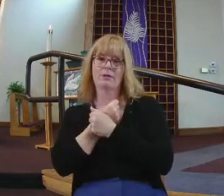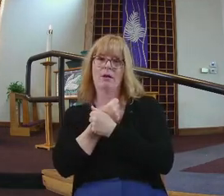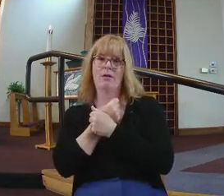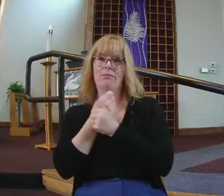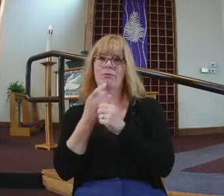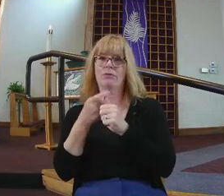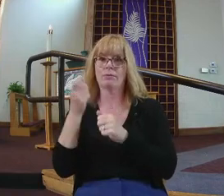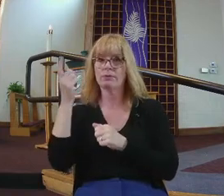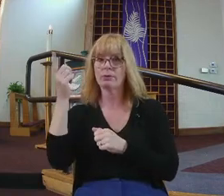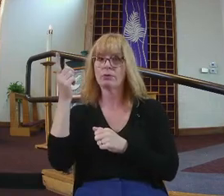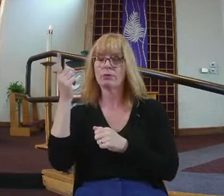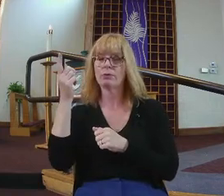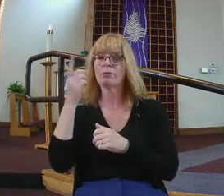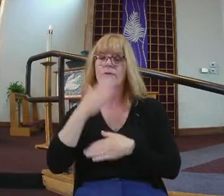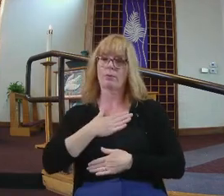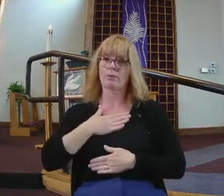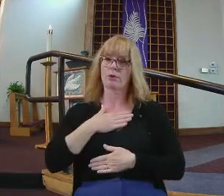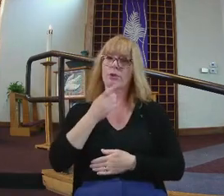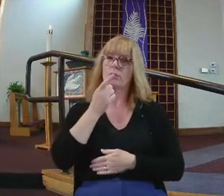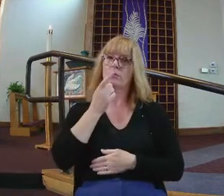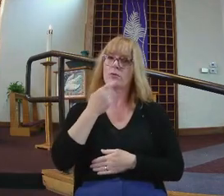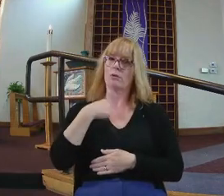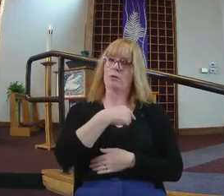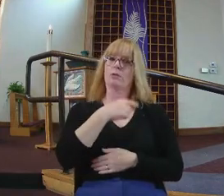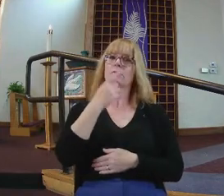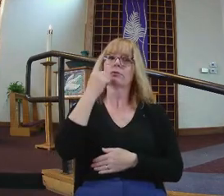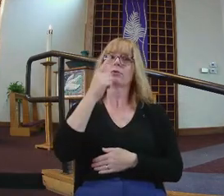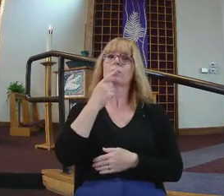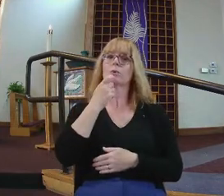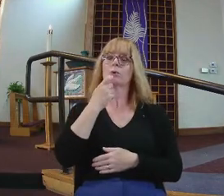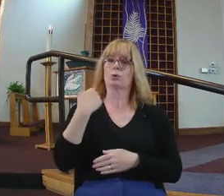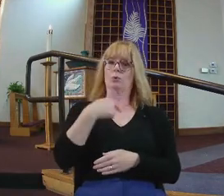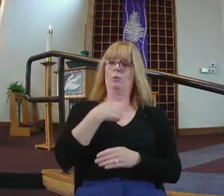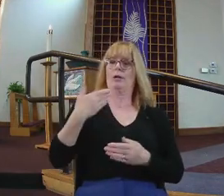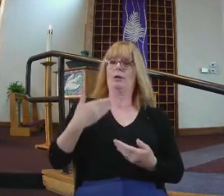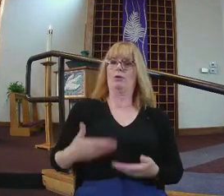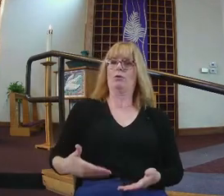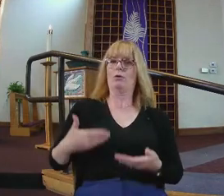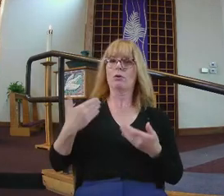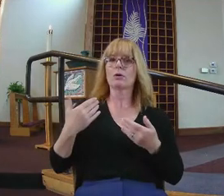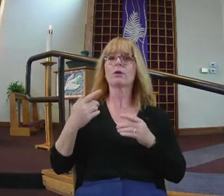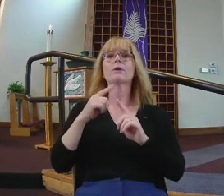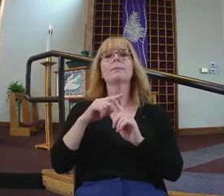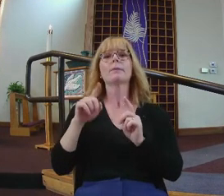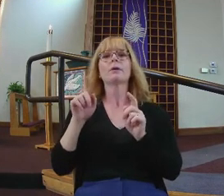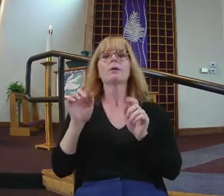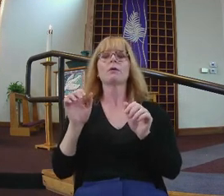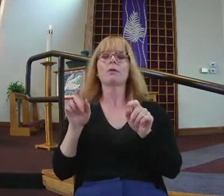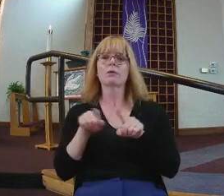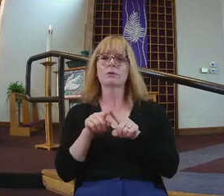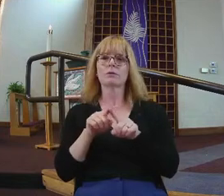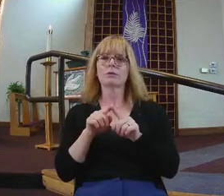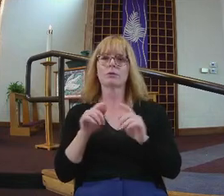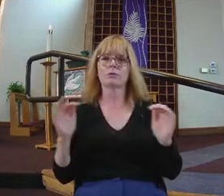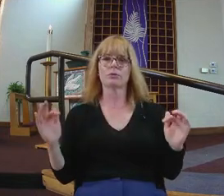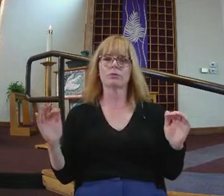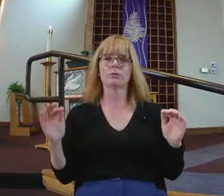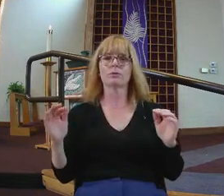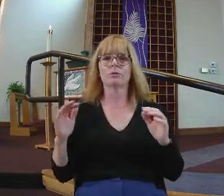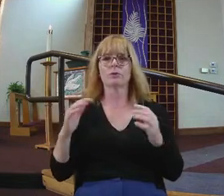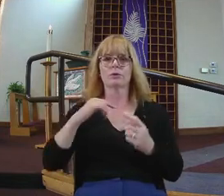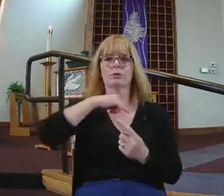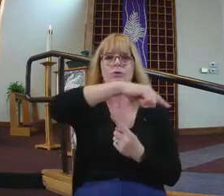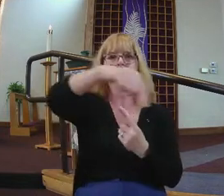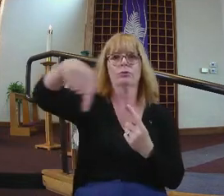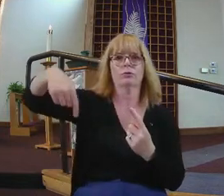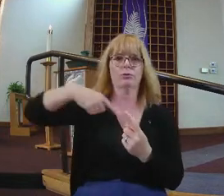only appreciates us for who we are, but who also loves us enough to surround us with a community, a family of folks